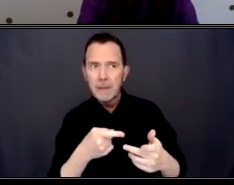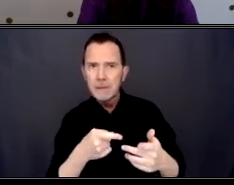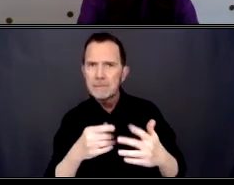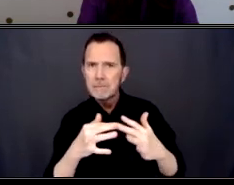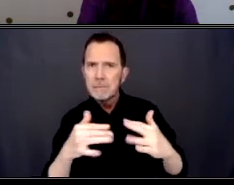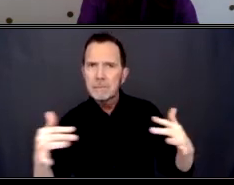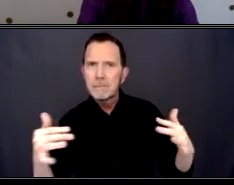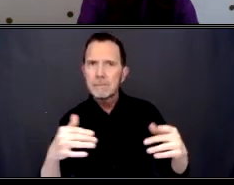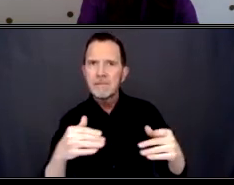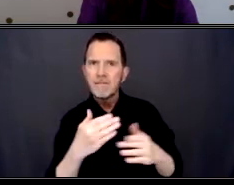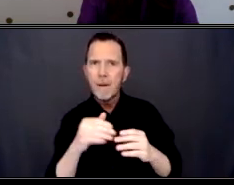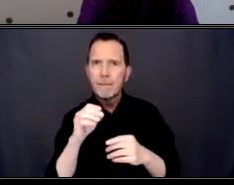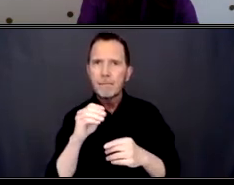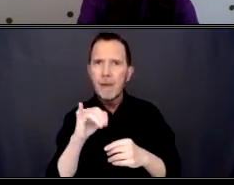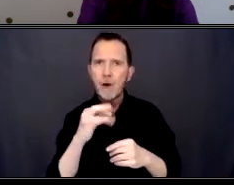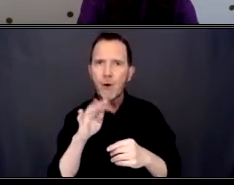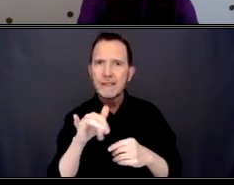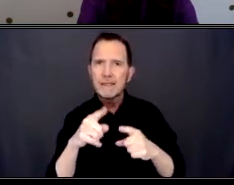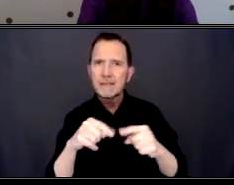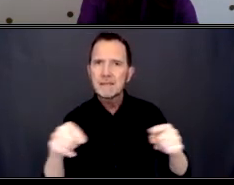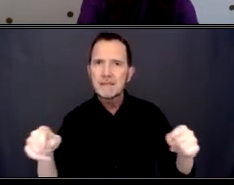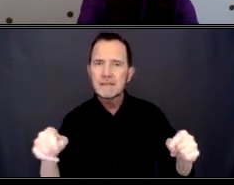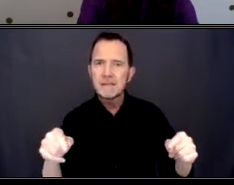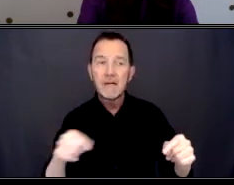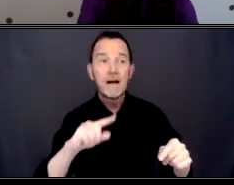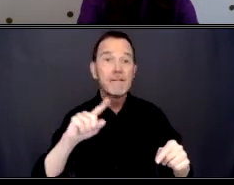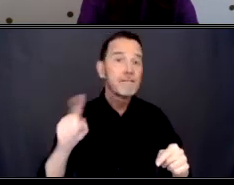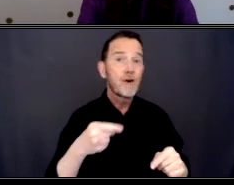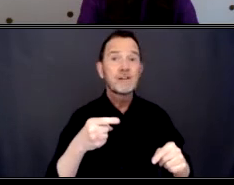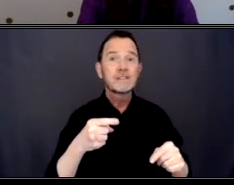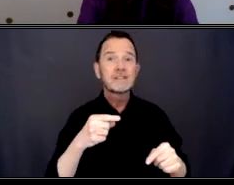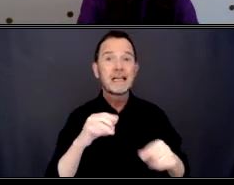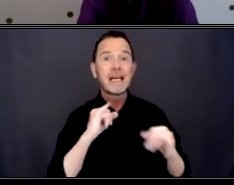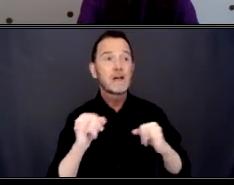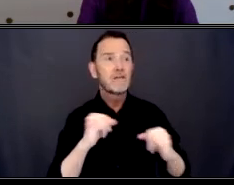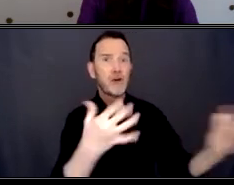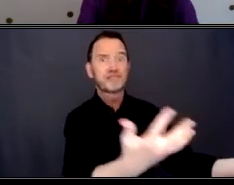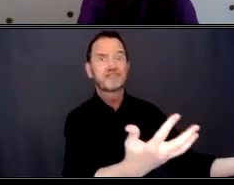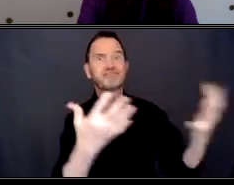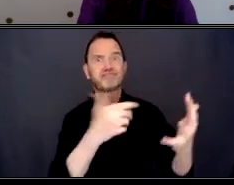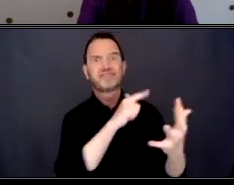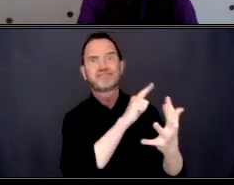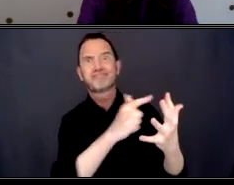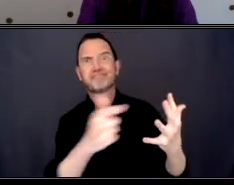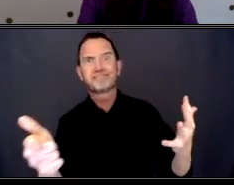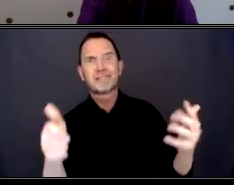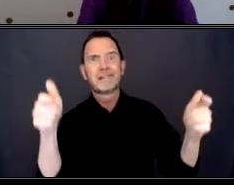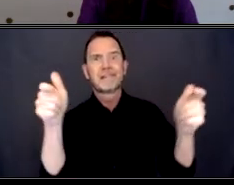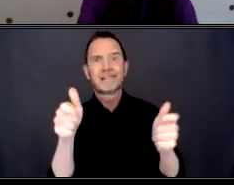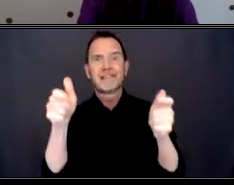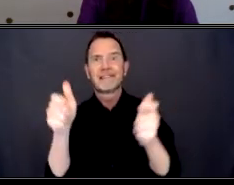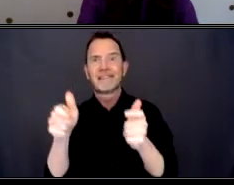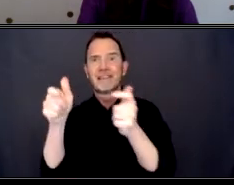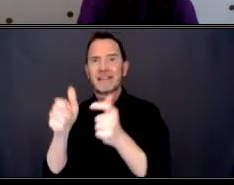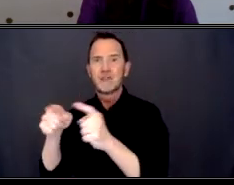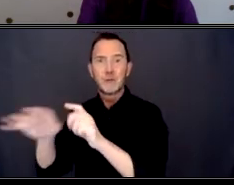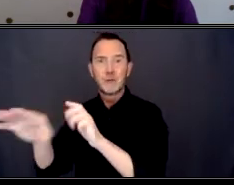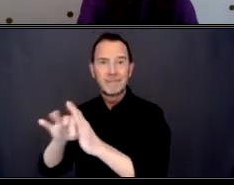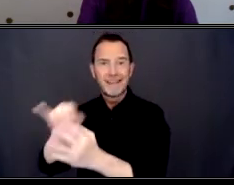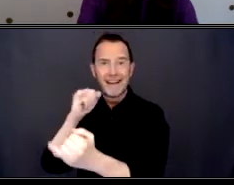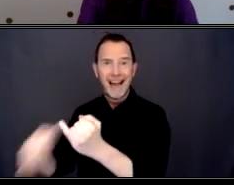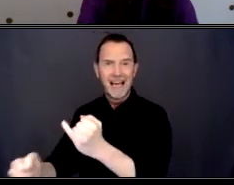That's one thing, because that ensures that we're becoming more diverse over time. The other thing is, what